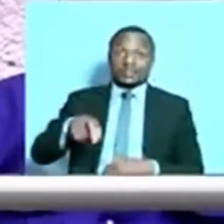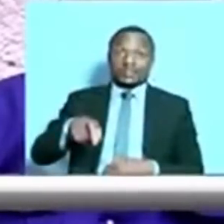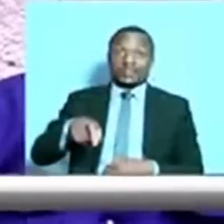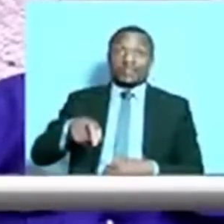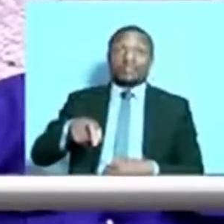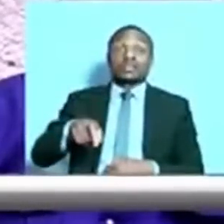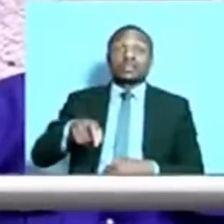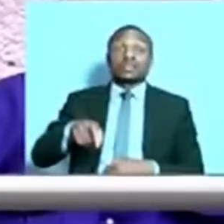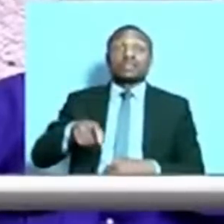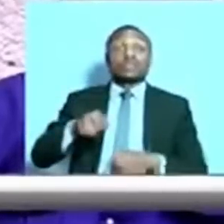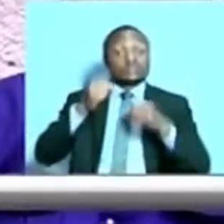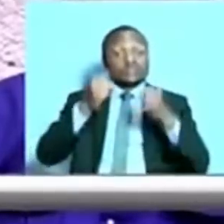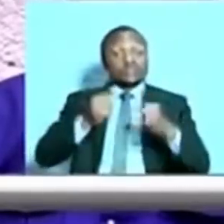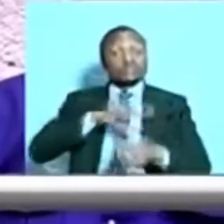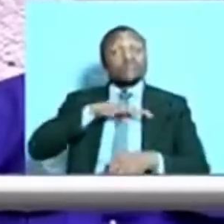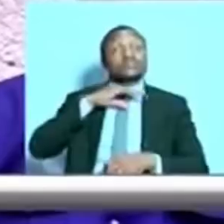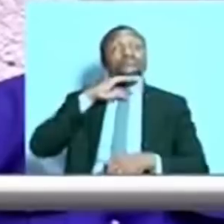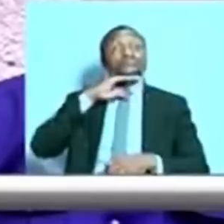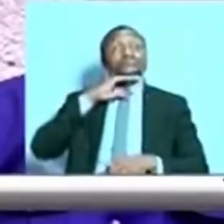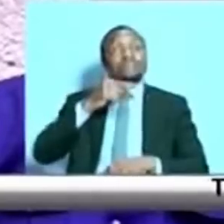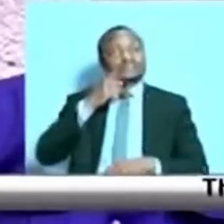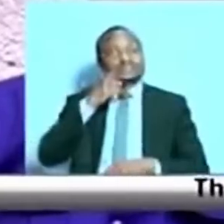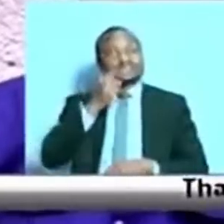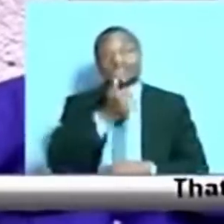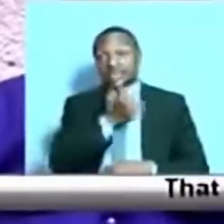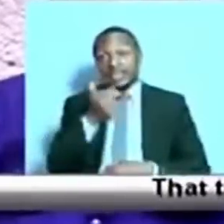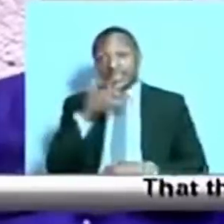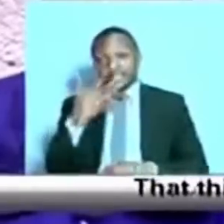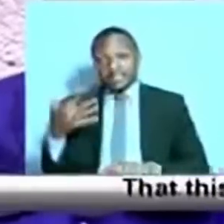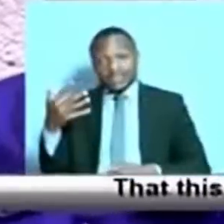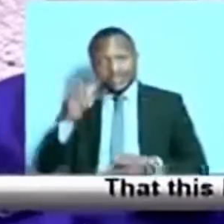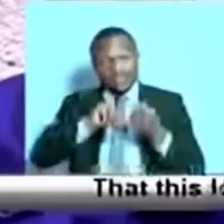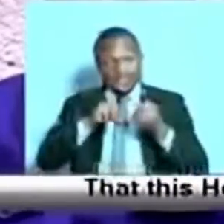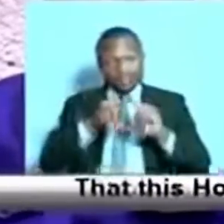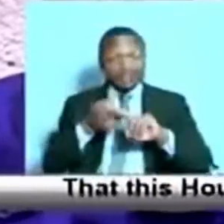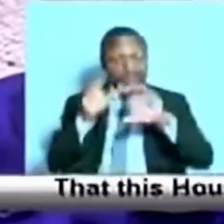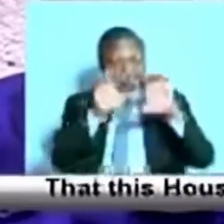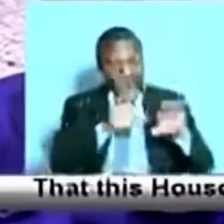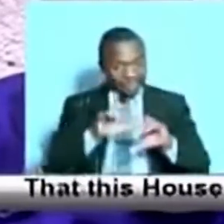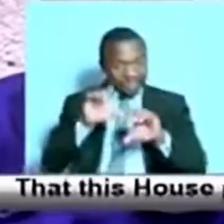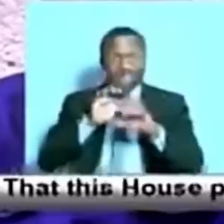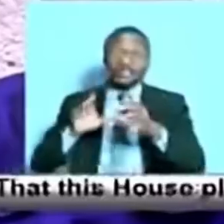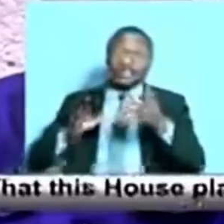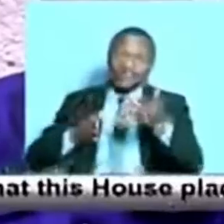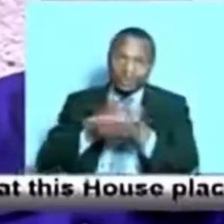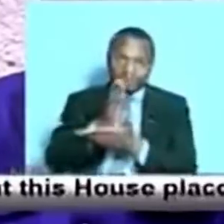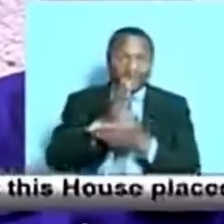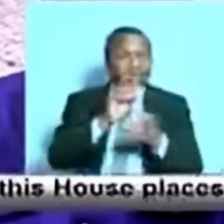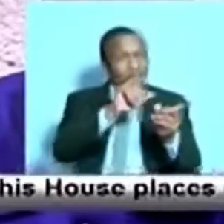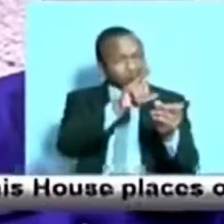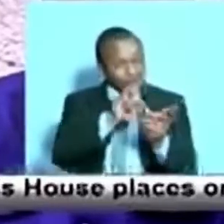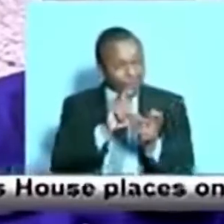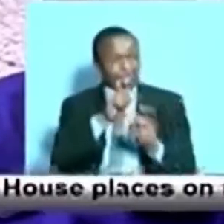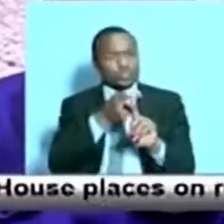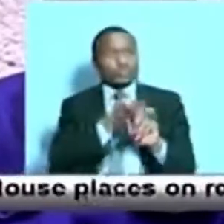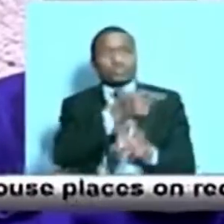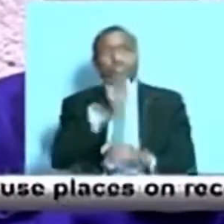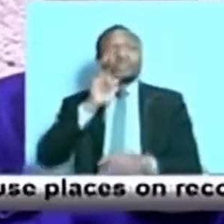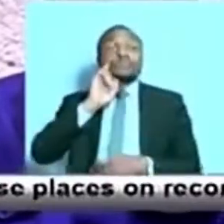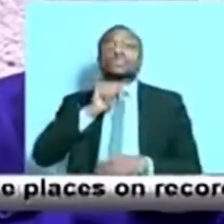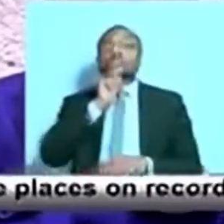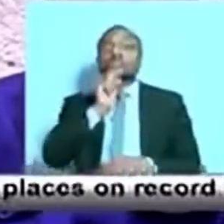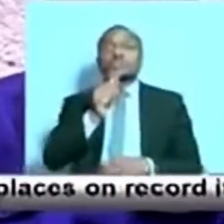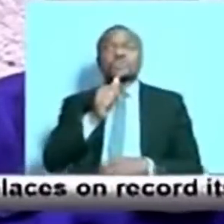to say certain things that our friends would have done were correct and copy from them. And we should not be ashamed to